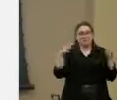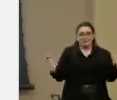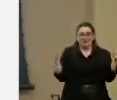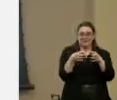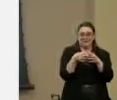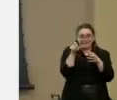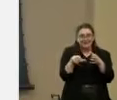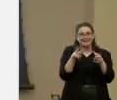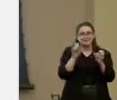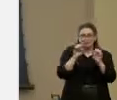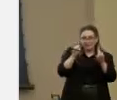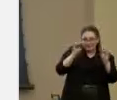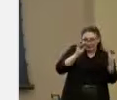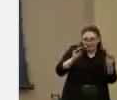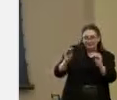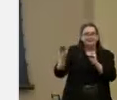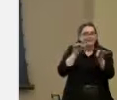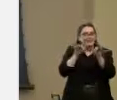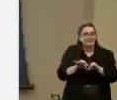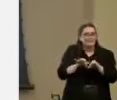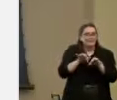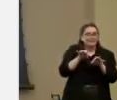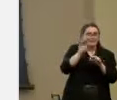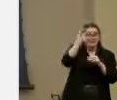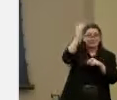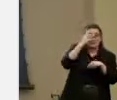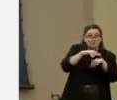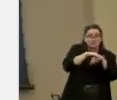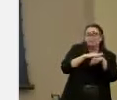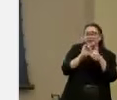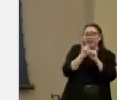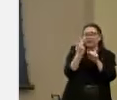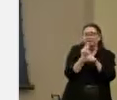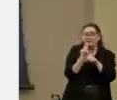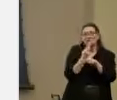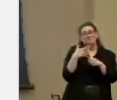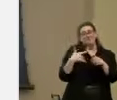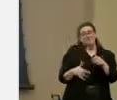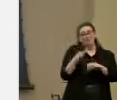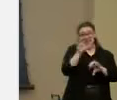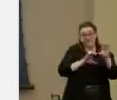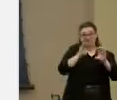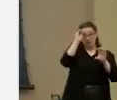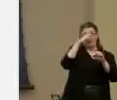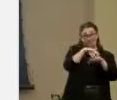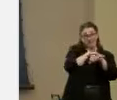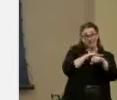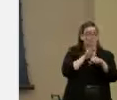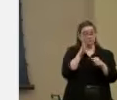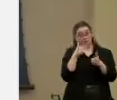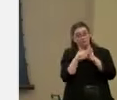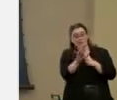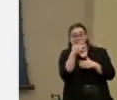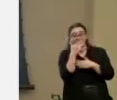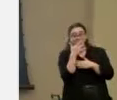to do more education in explaining the two. Most chemical sunscreens, probably some of your favorite chemical sunscreens,